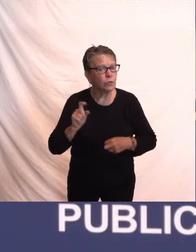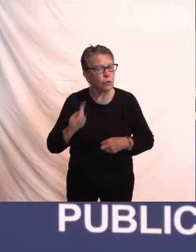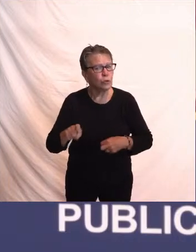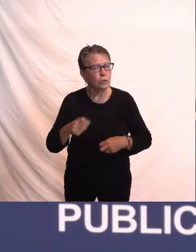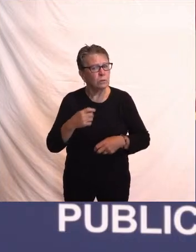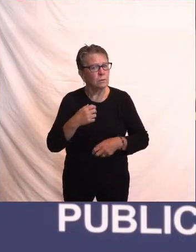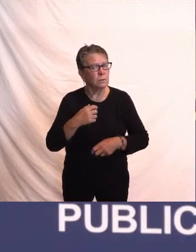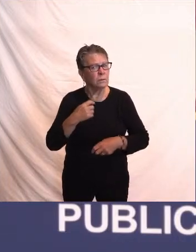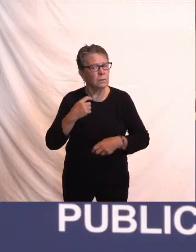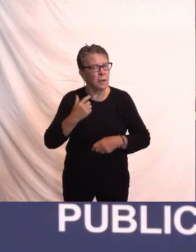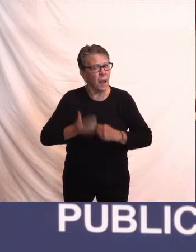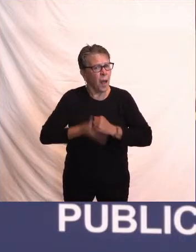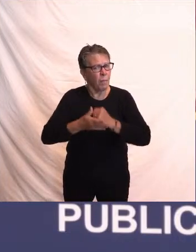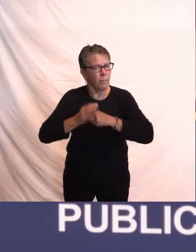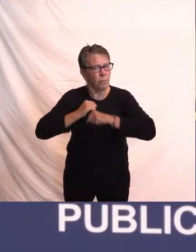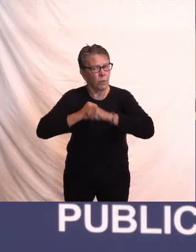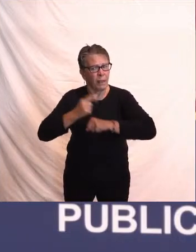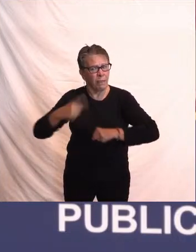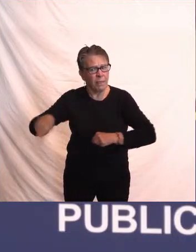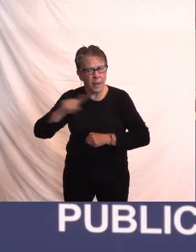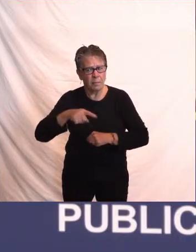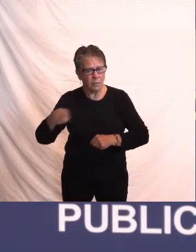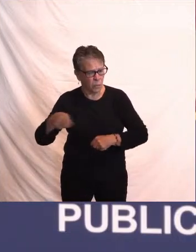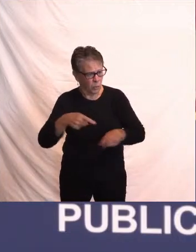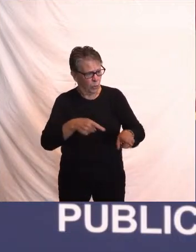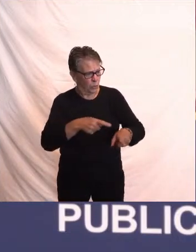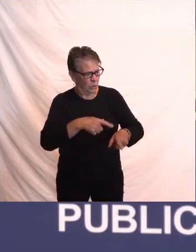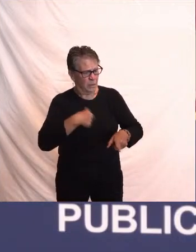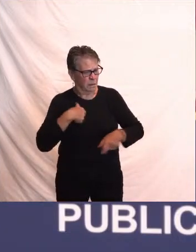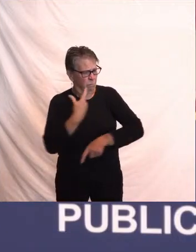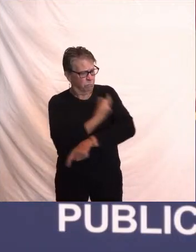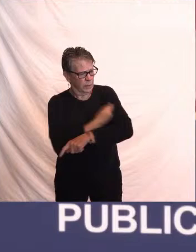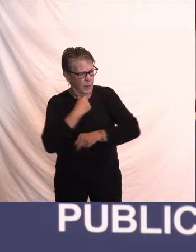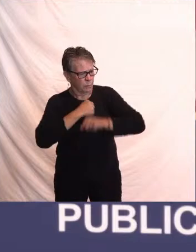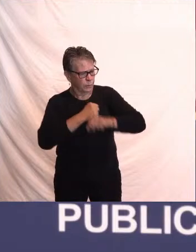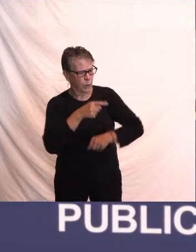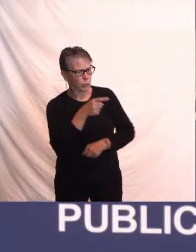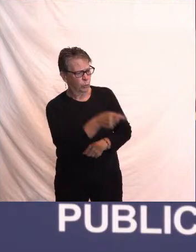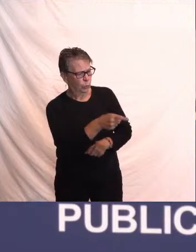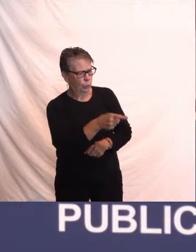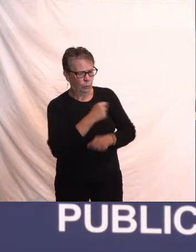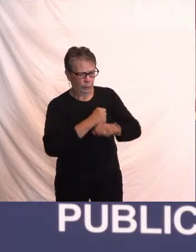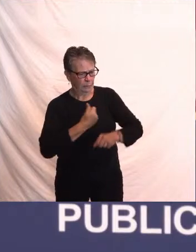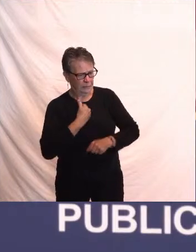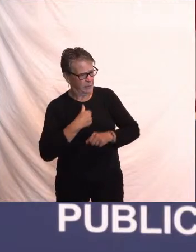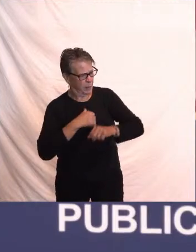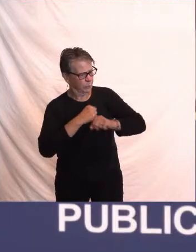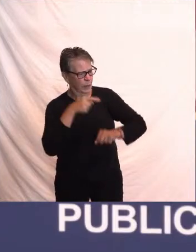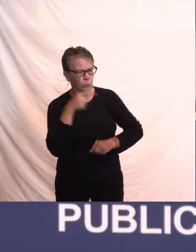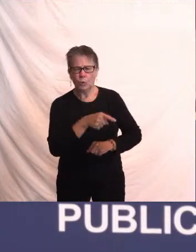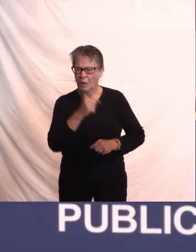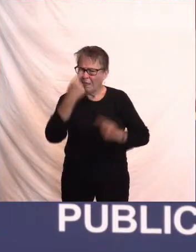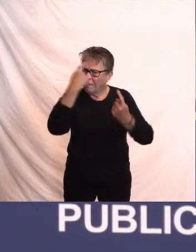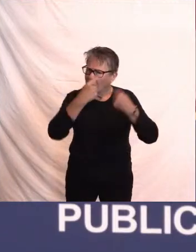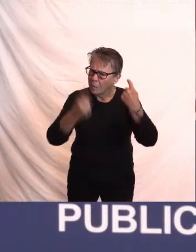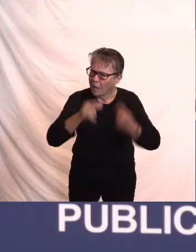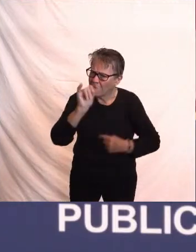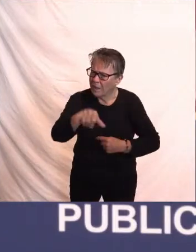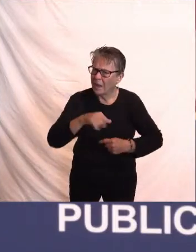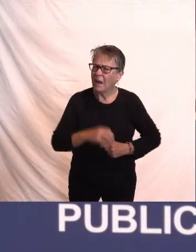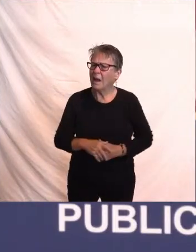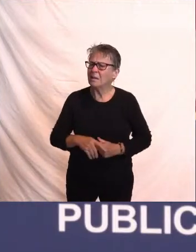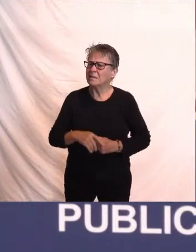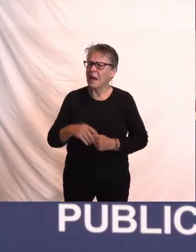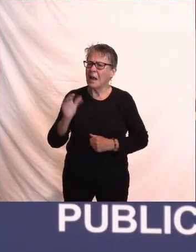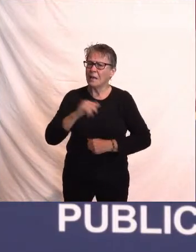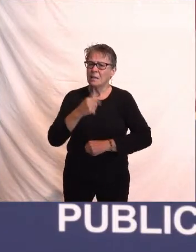same time. Flu vaccines are safe and effective and are offered in many locations, including doctors' offices,